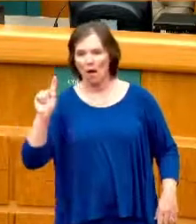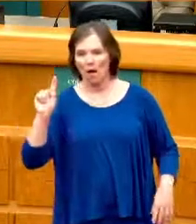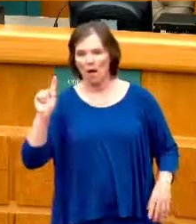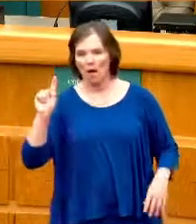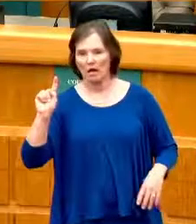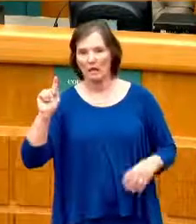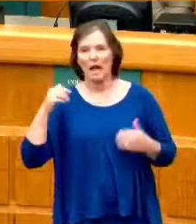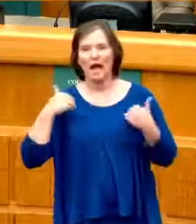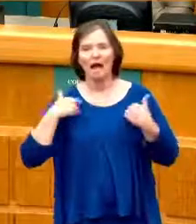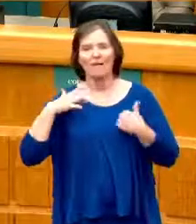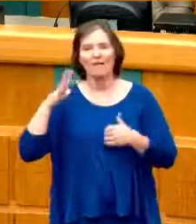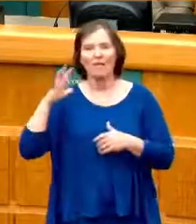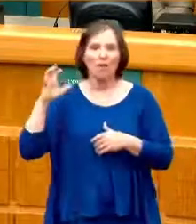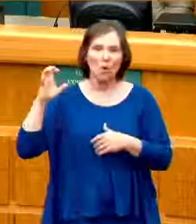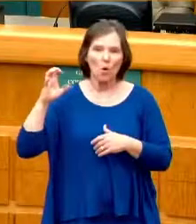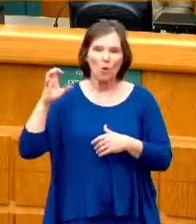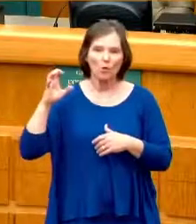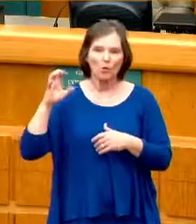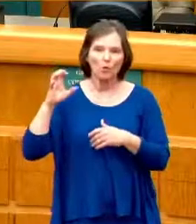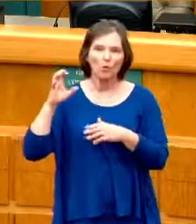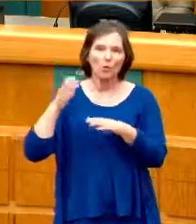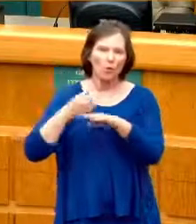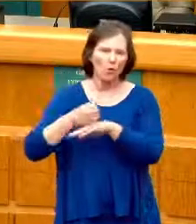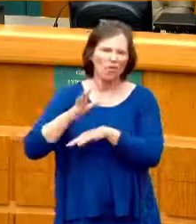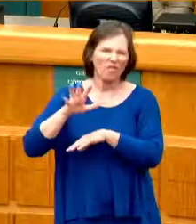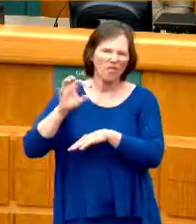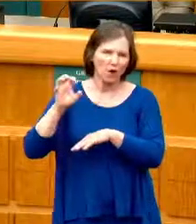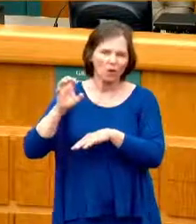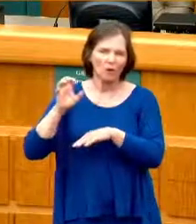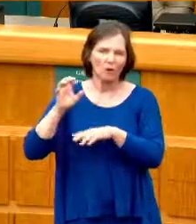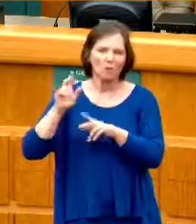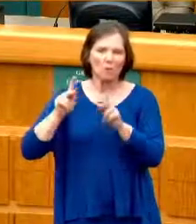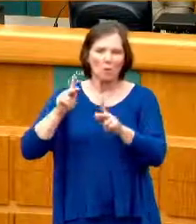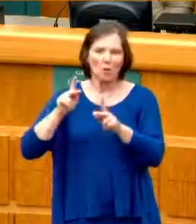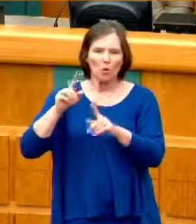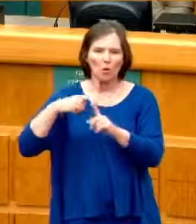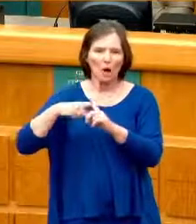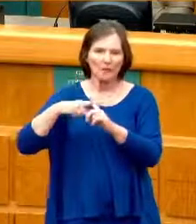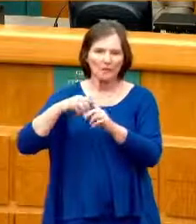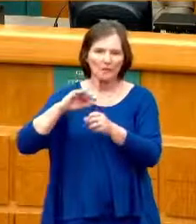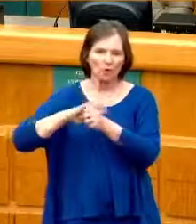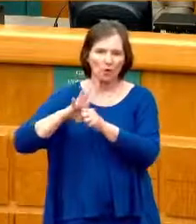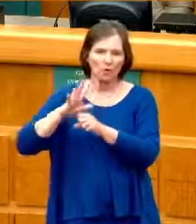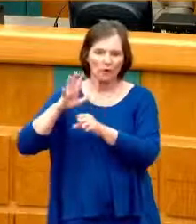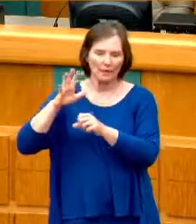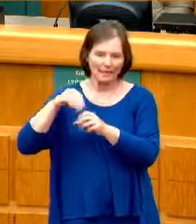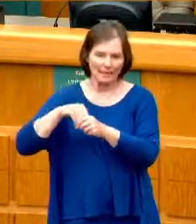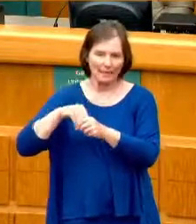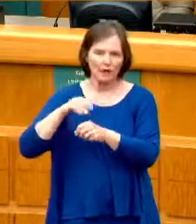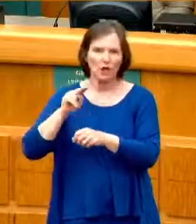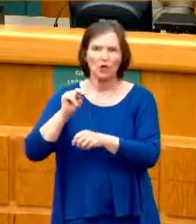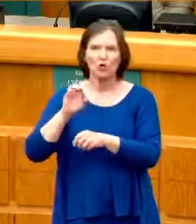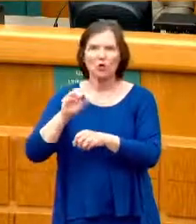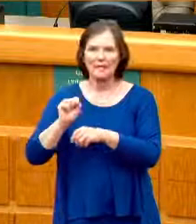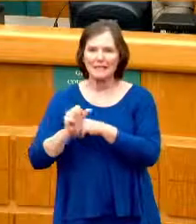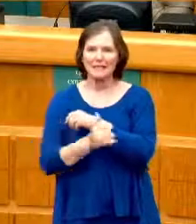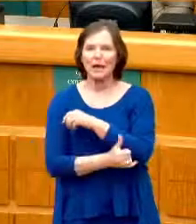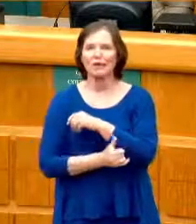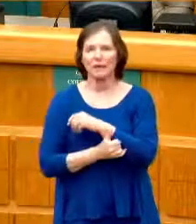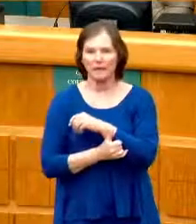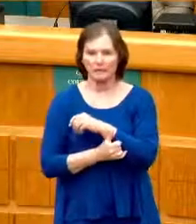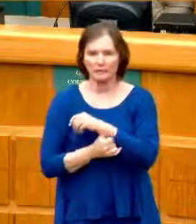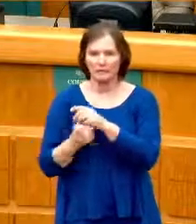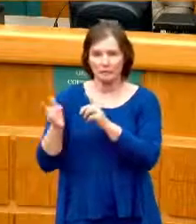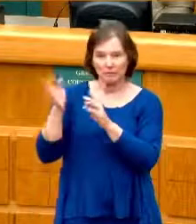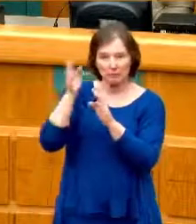were 509 COVID cases in Nueces County. And then this week, from April 2nd to today's date, April